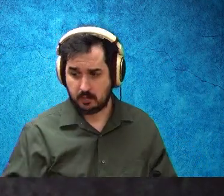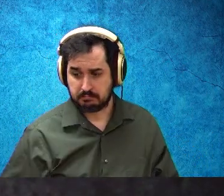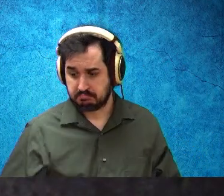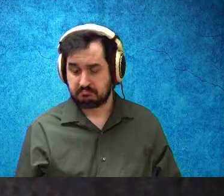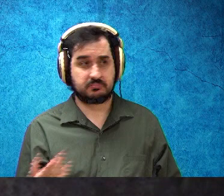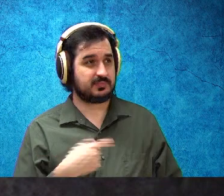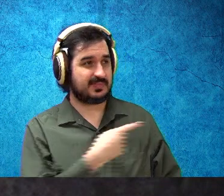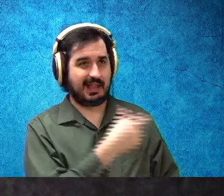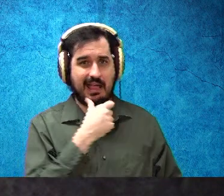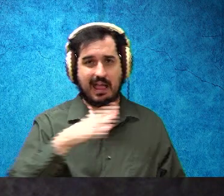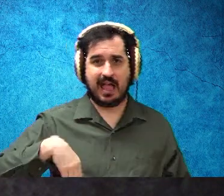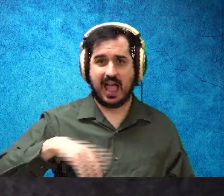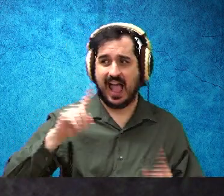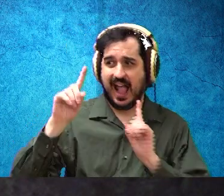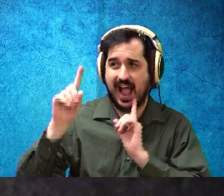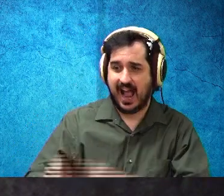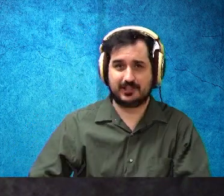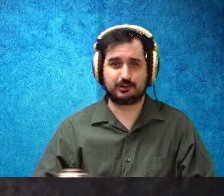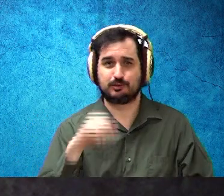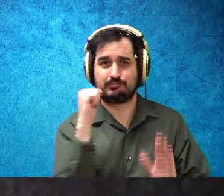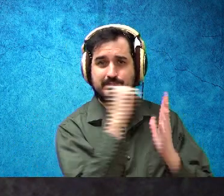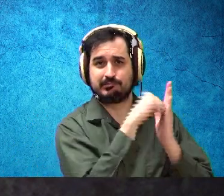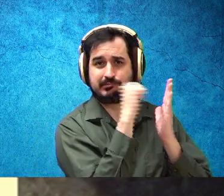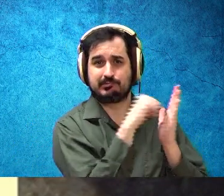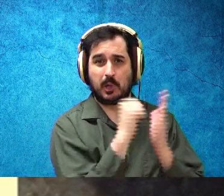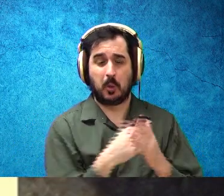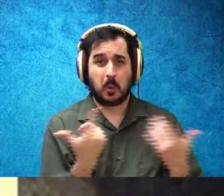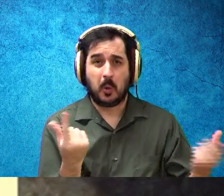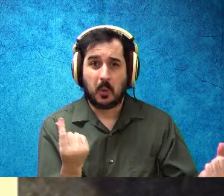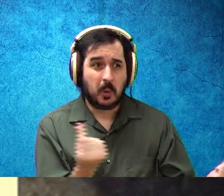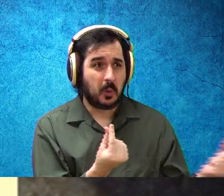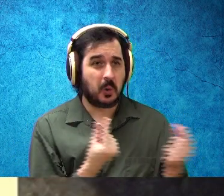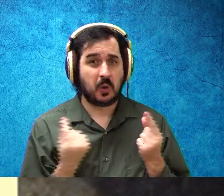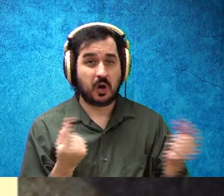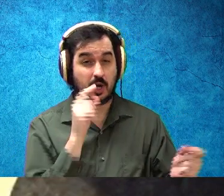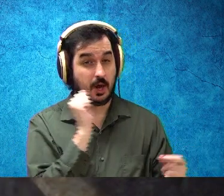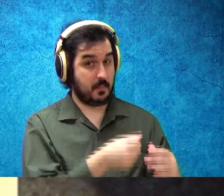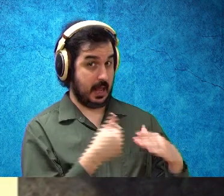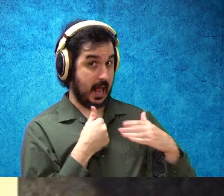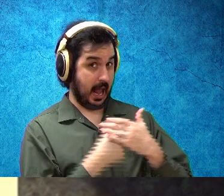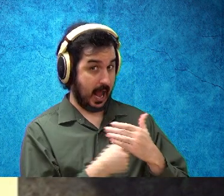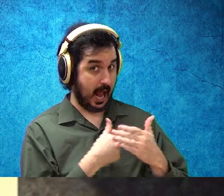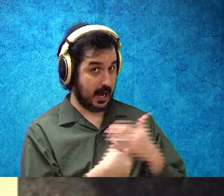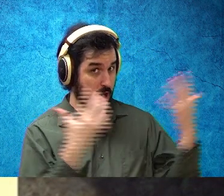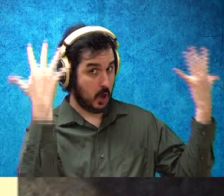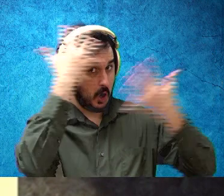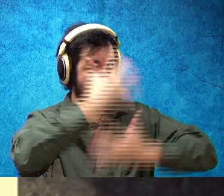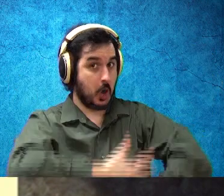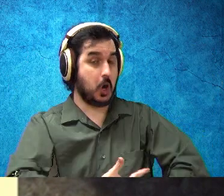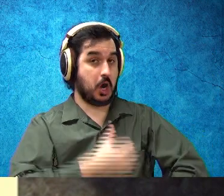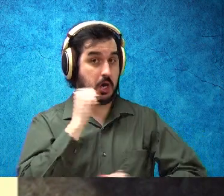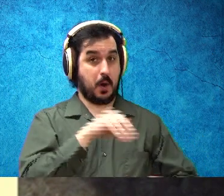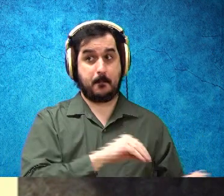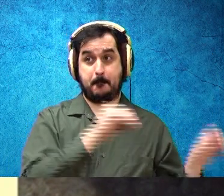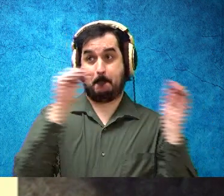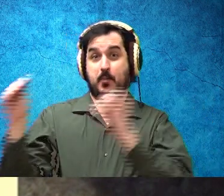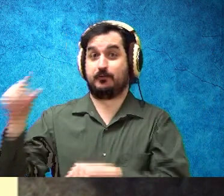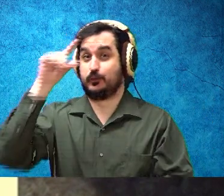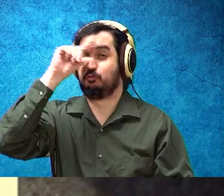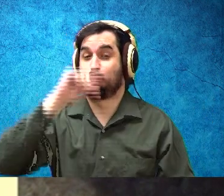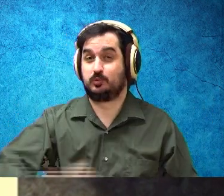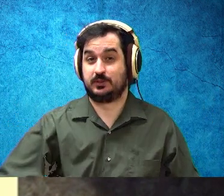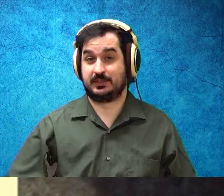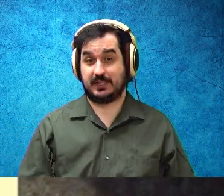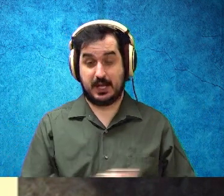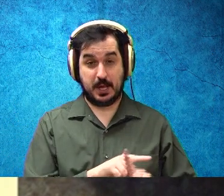doesn't answer the knock. What could this be? She could be hiding in the dark. She could have moved to Greece, but those